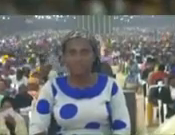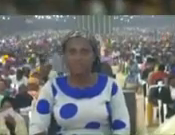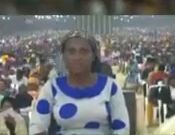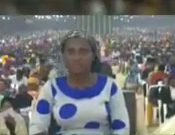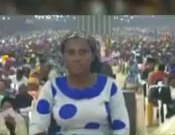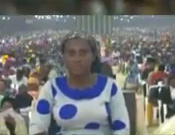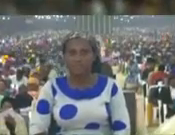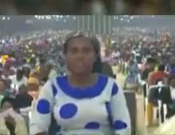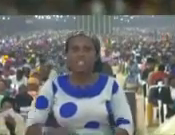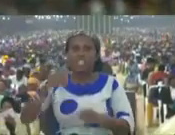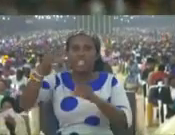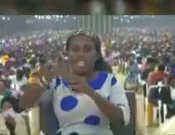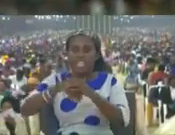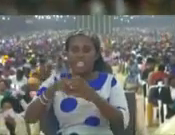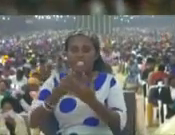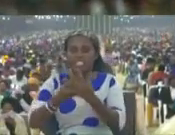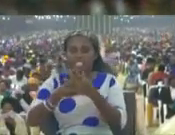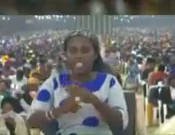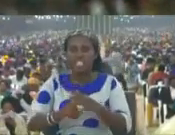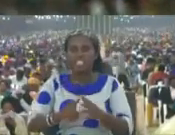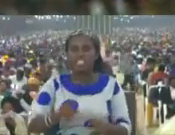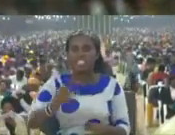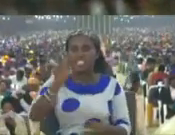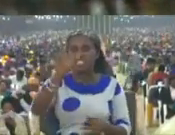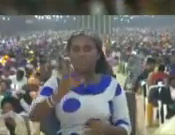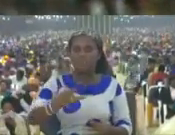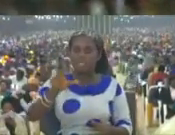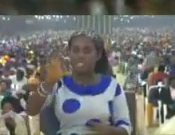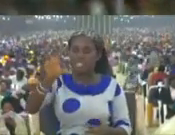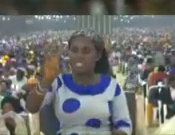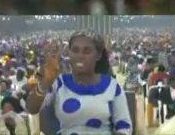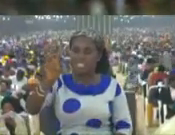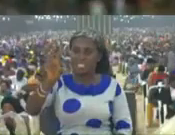In Genesis 16, verse 1 to 5,